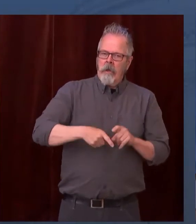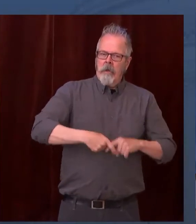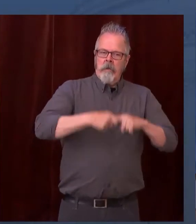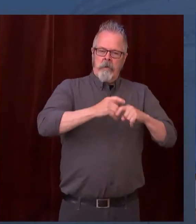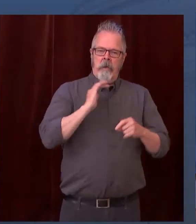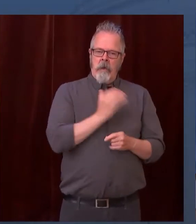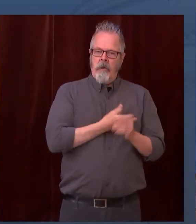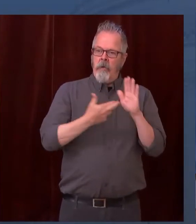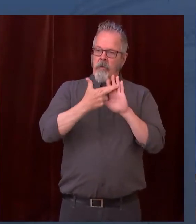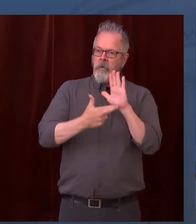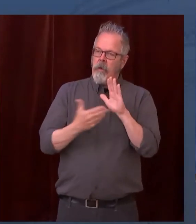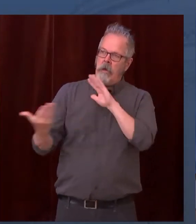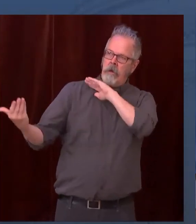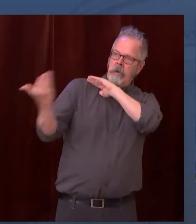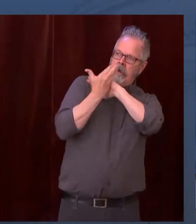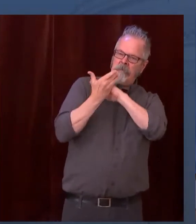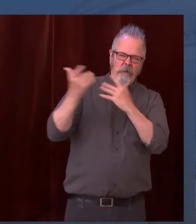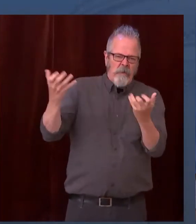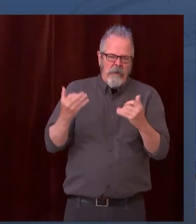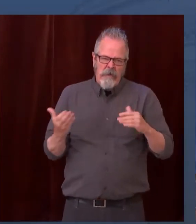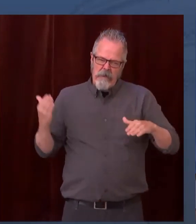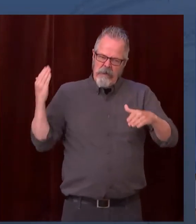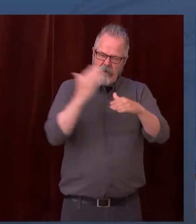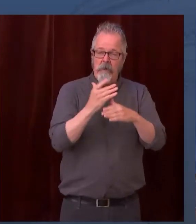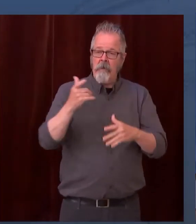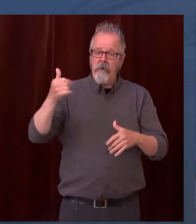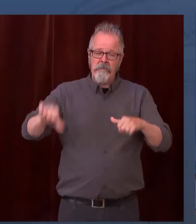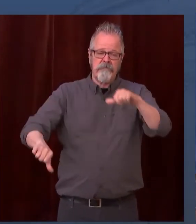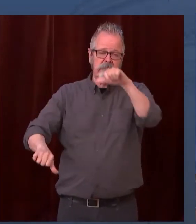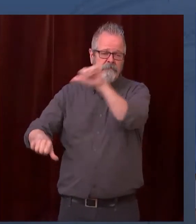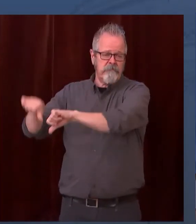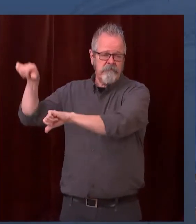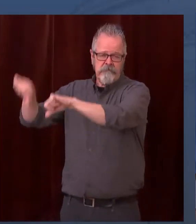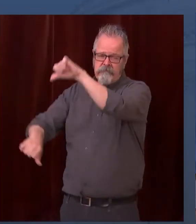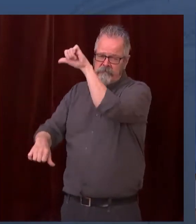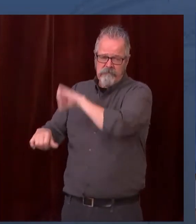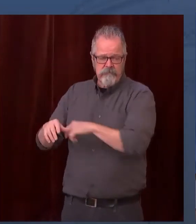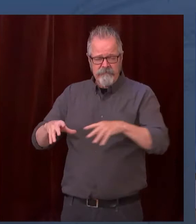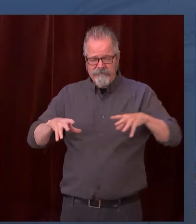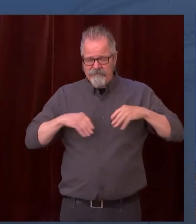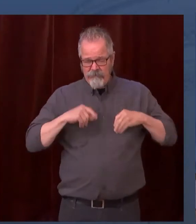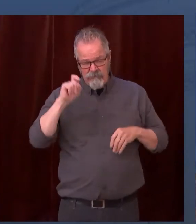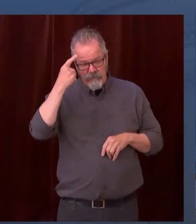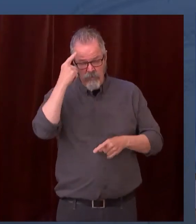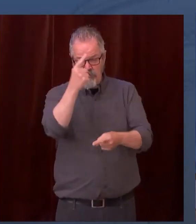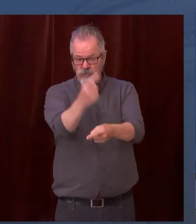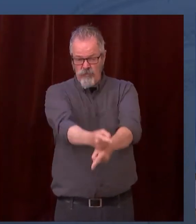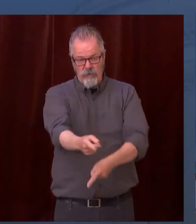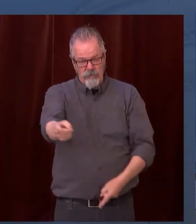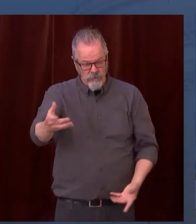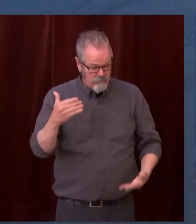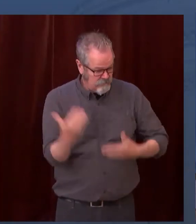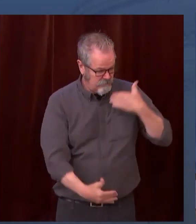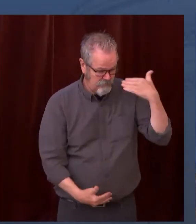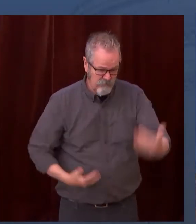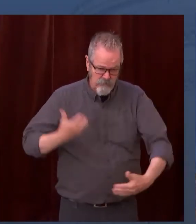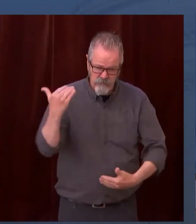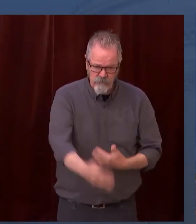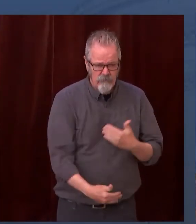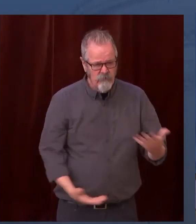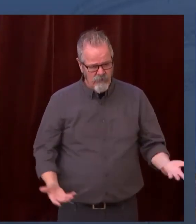Court rulings, judges have described some of these lawsuits as frivolous,